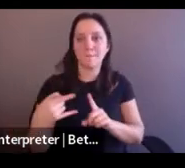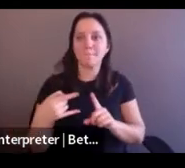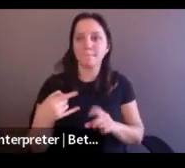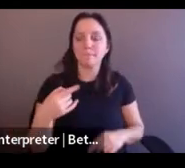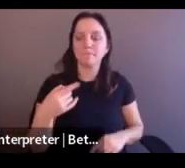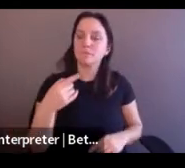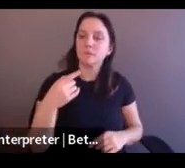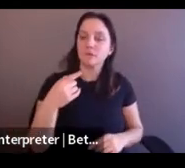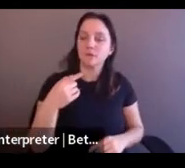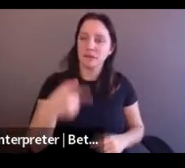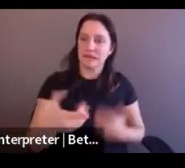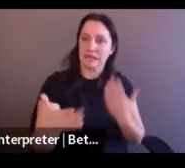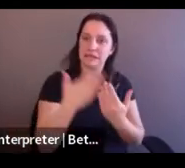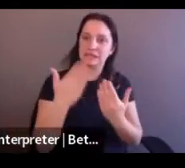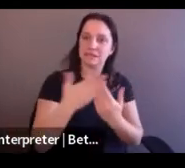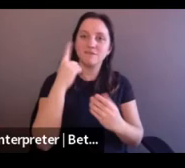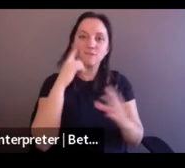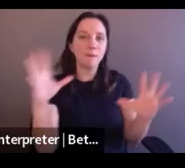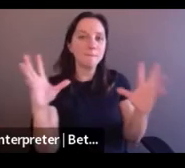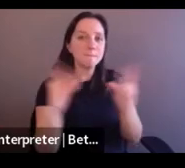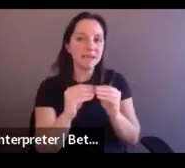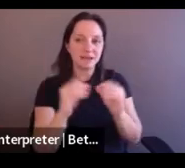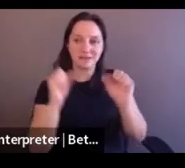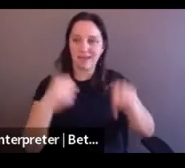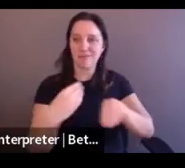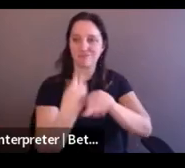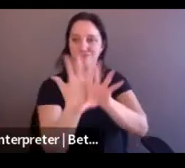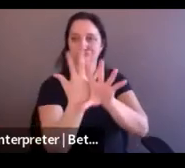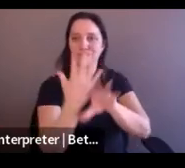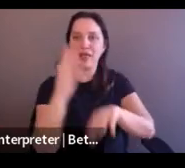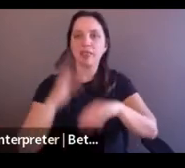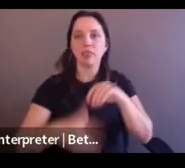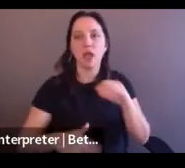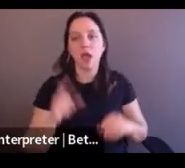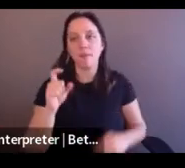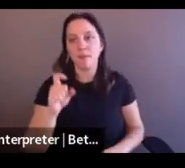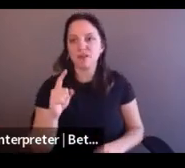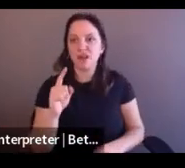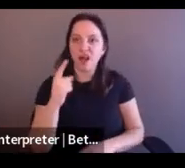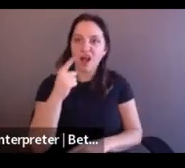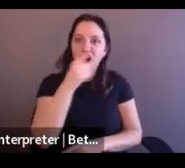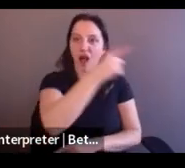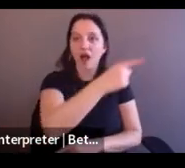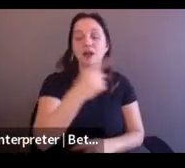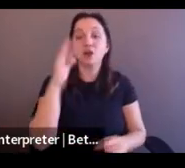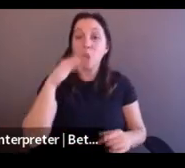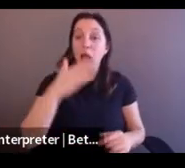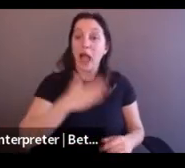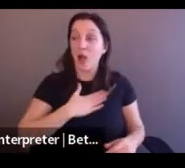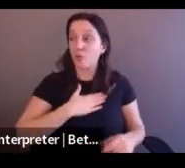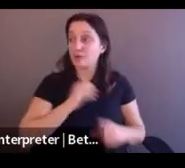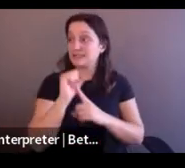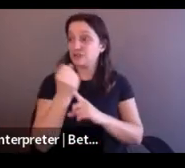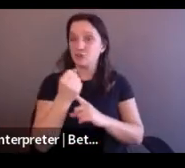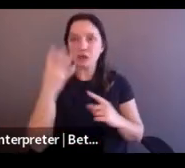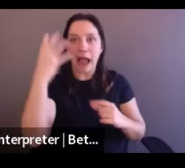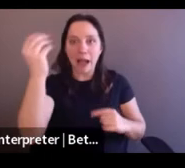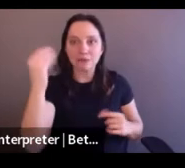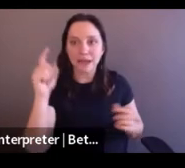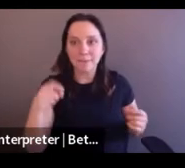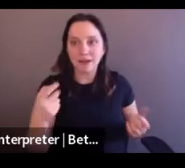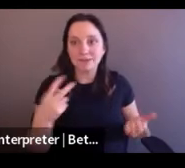lot of meetings rather than having to get out and go. And in our case, you know, what if it's raining, et cetera? So there are